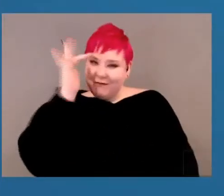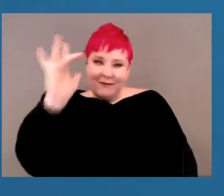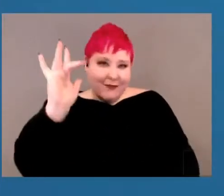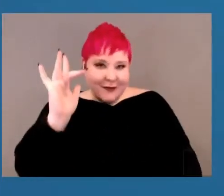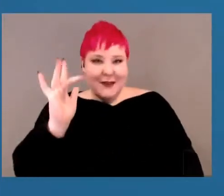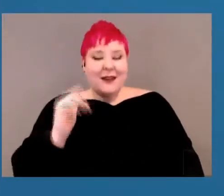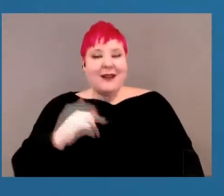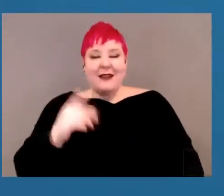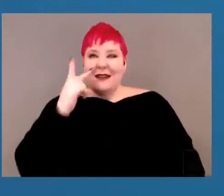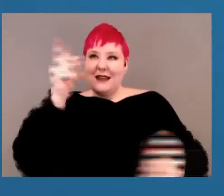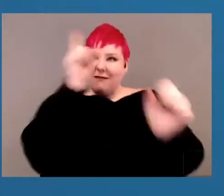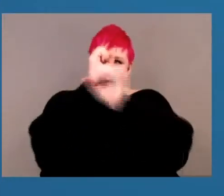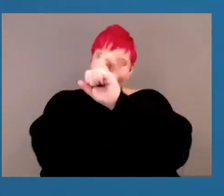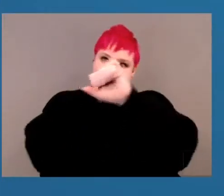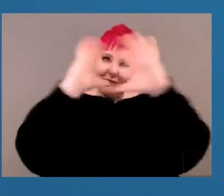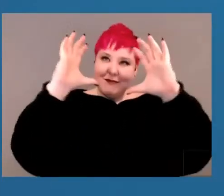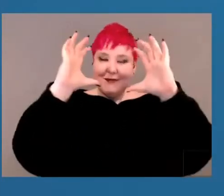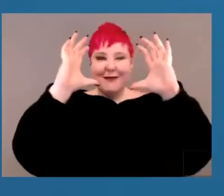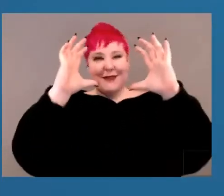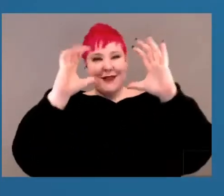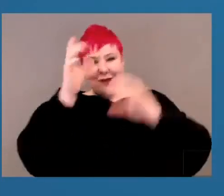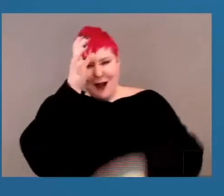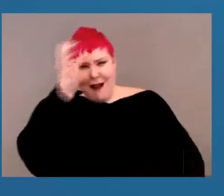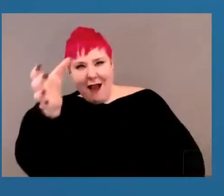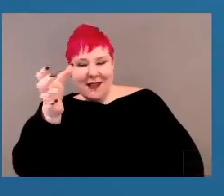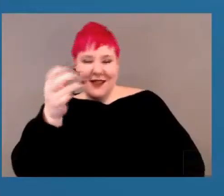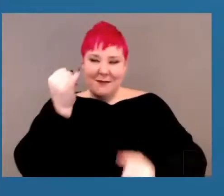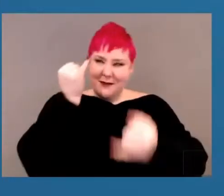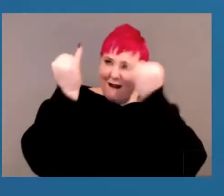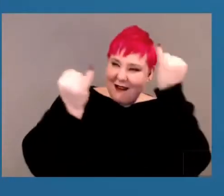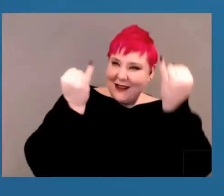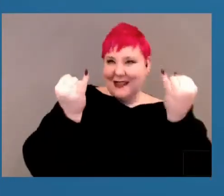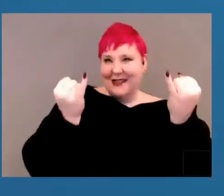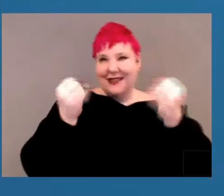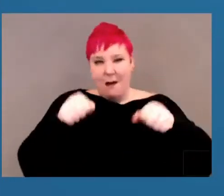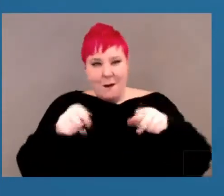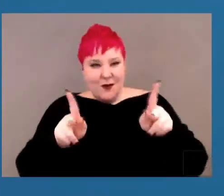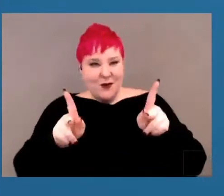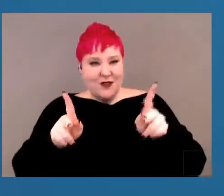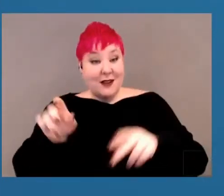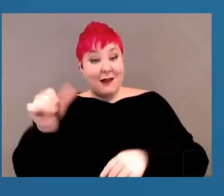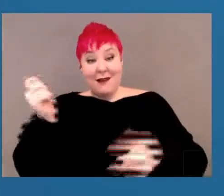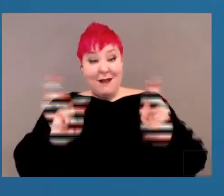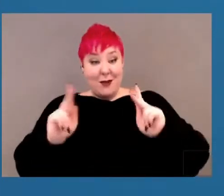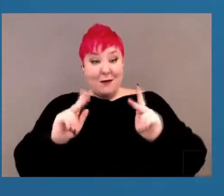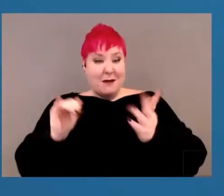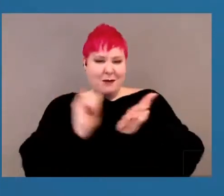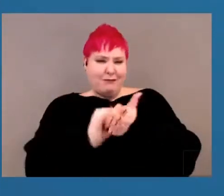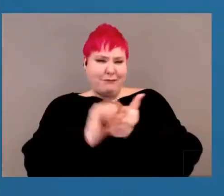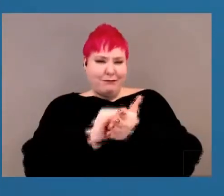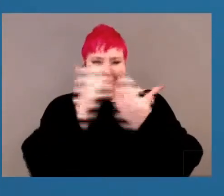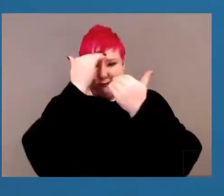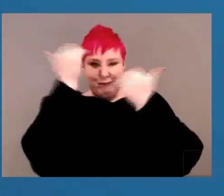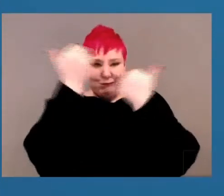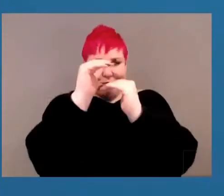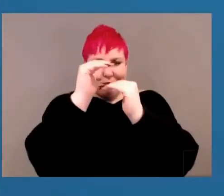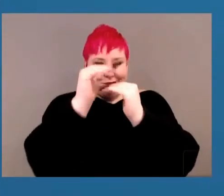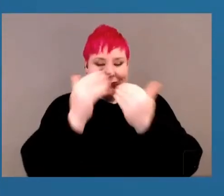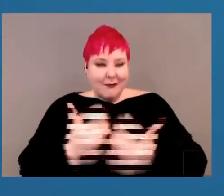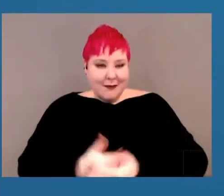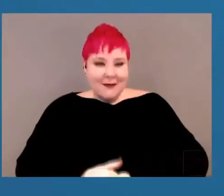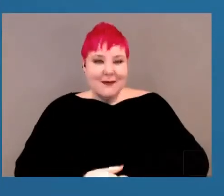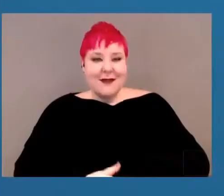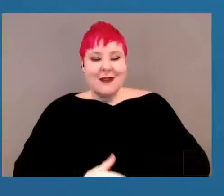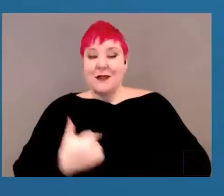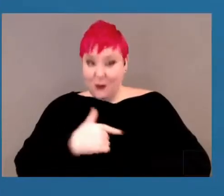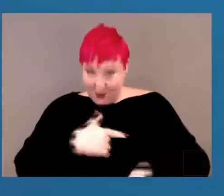of concepts and ideas and opportunities where others cannot possess that same capability. So we have that here